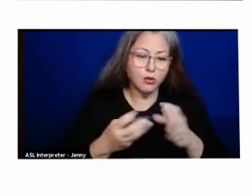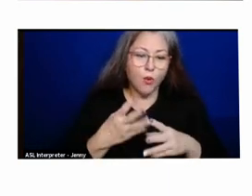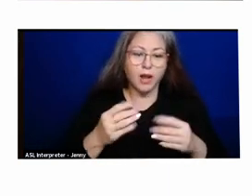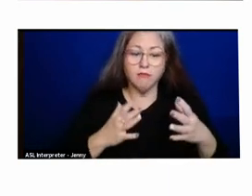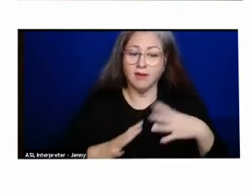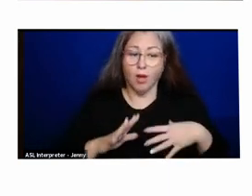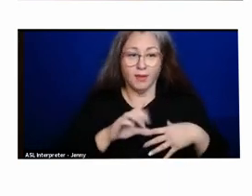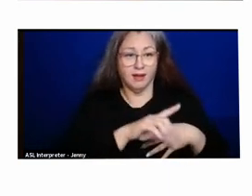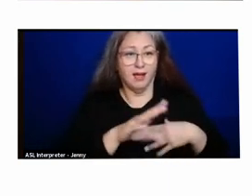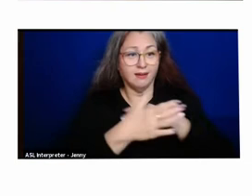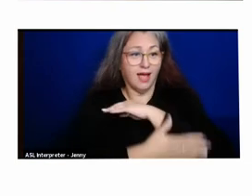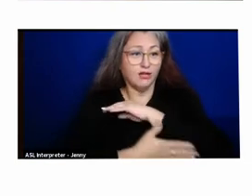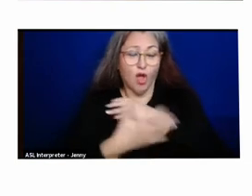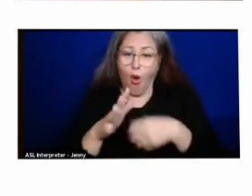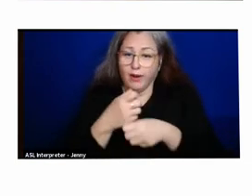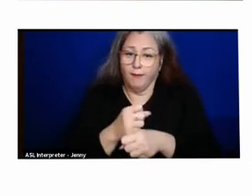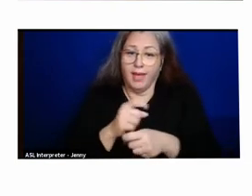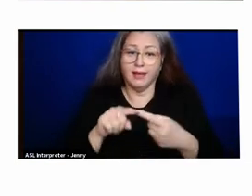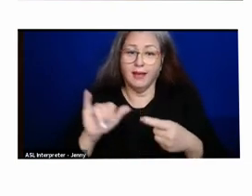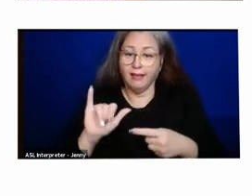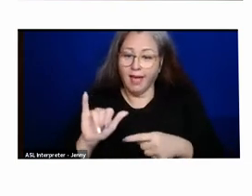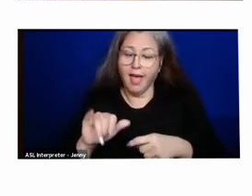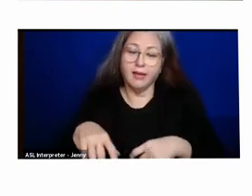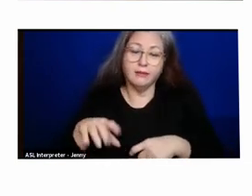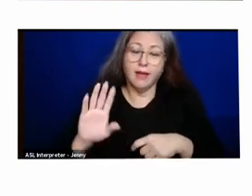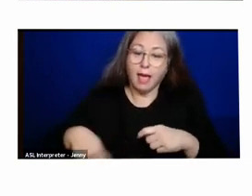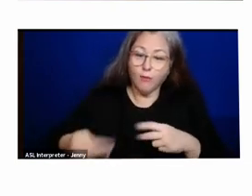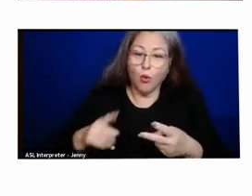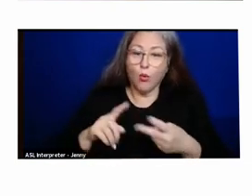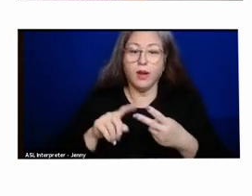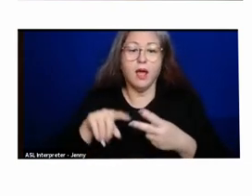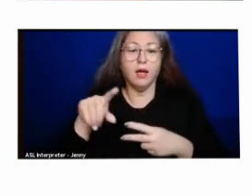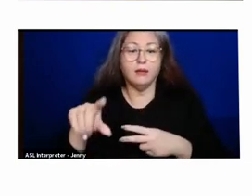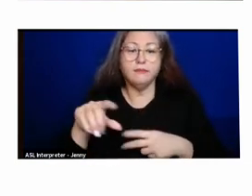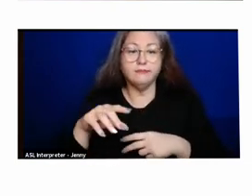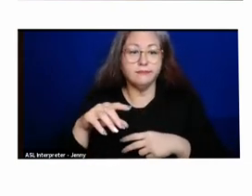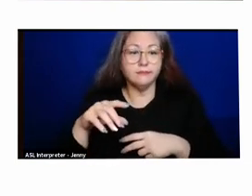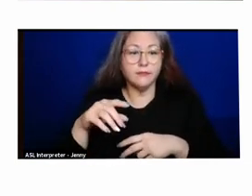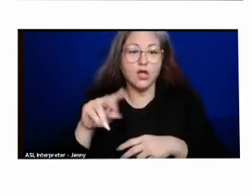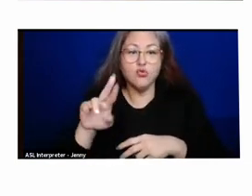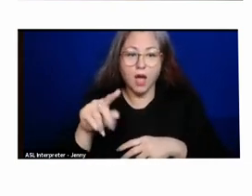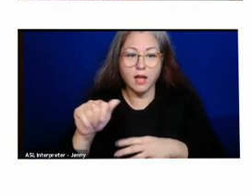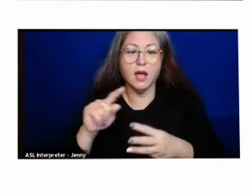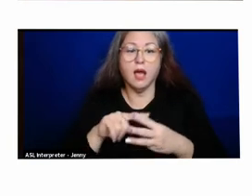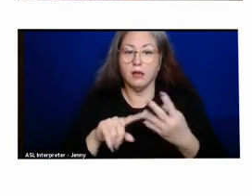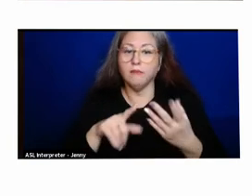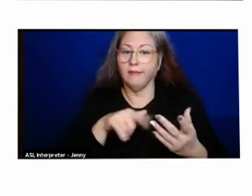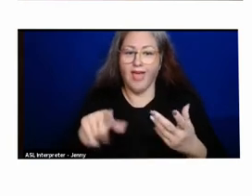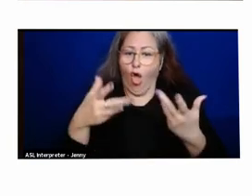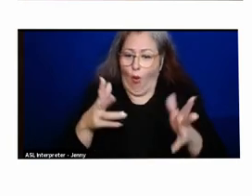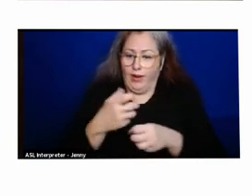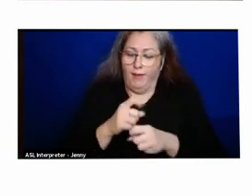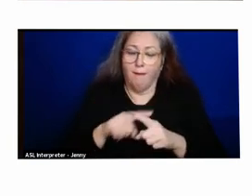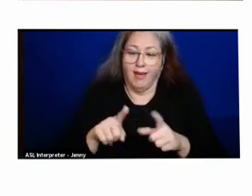countries, such as Uganda, Honduras, and Cambodia. Because garment workers are exploited and still do not earn a